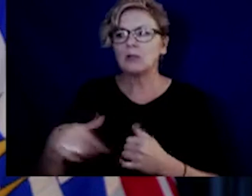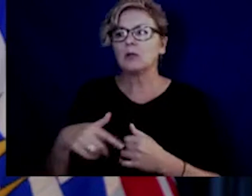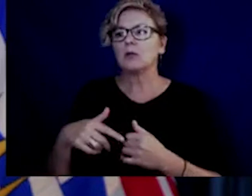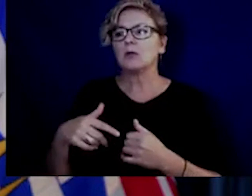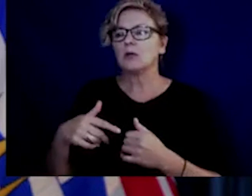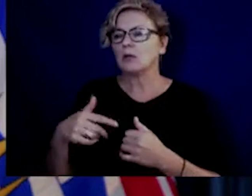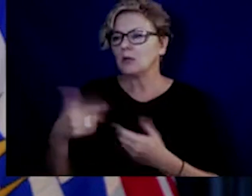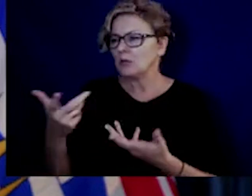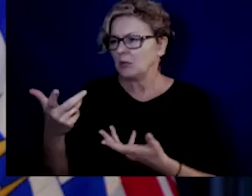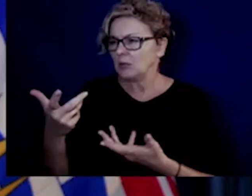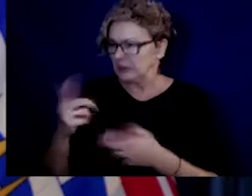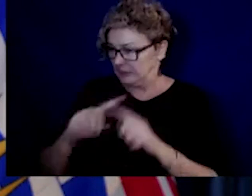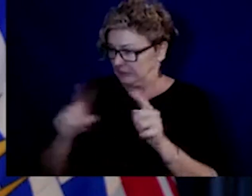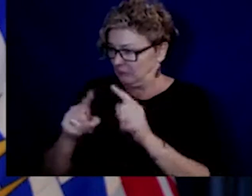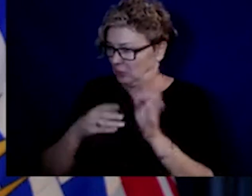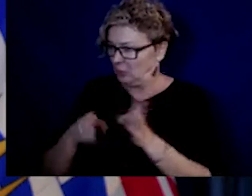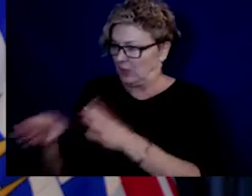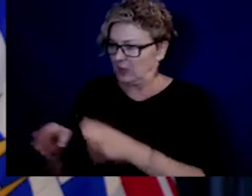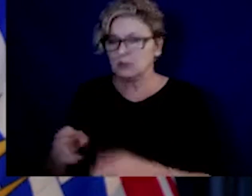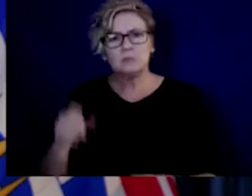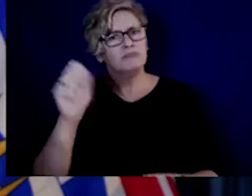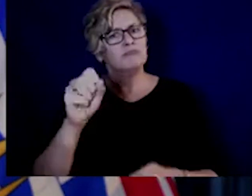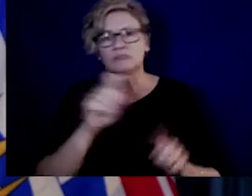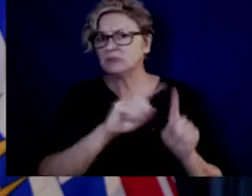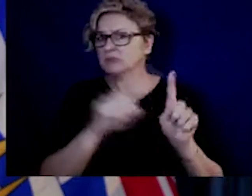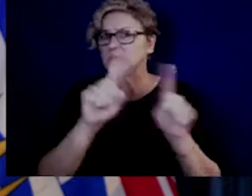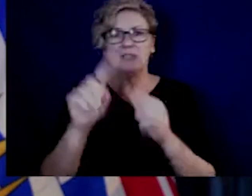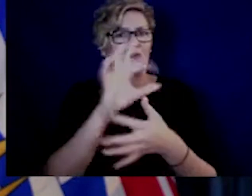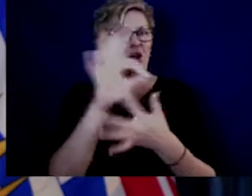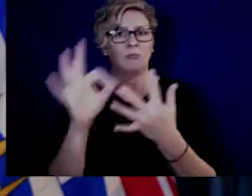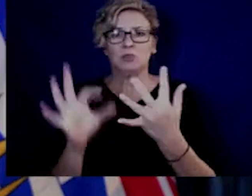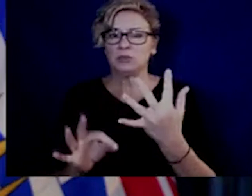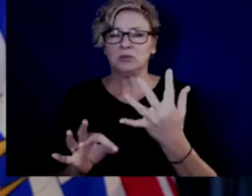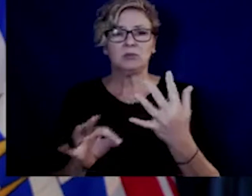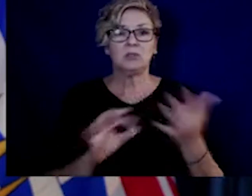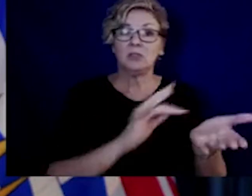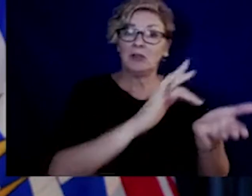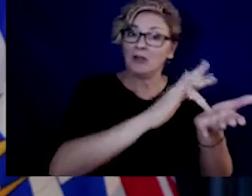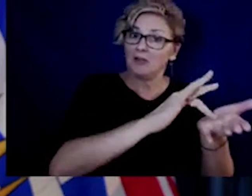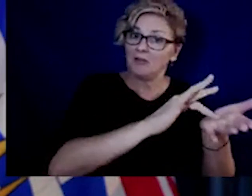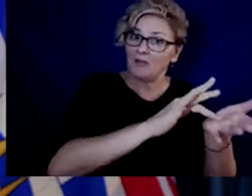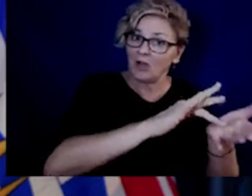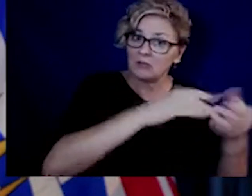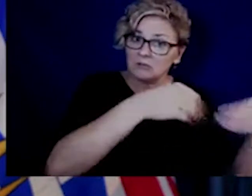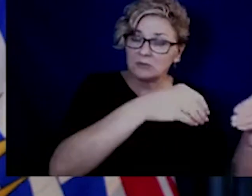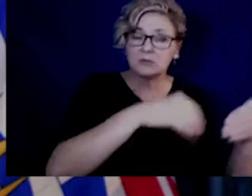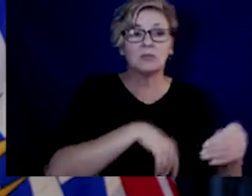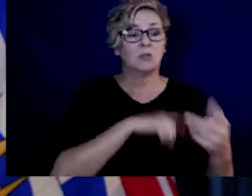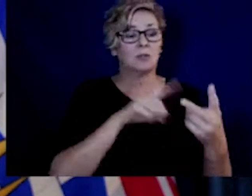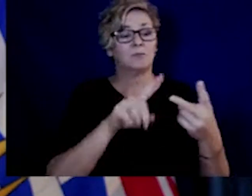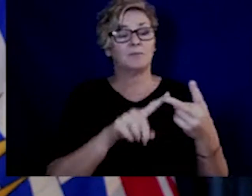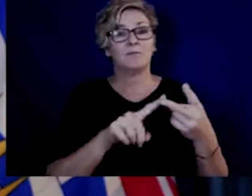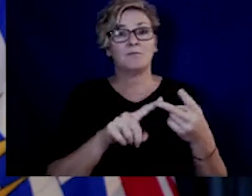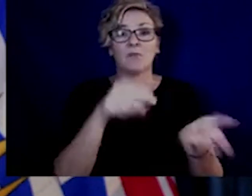clinics. There'll be immunization options through pharmacists, and in the last few years, pharmacists have delivered a good proportion of influenza